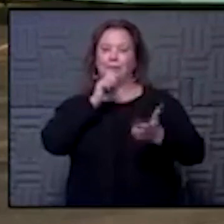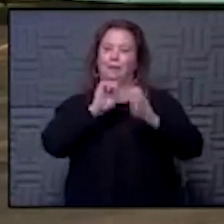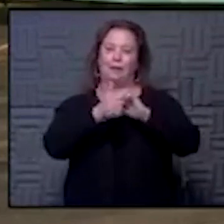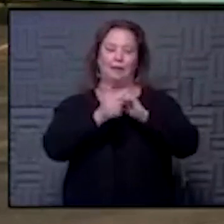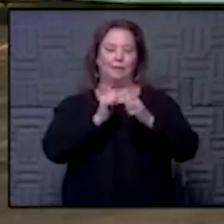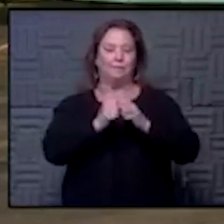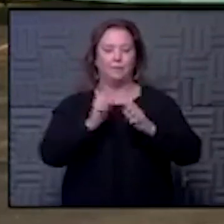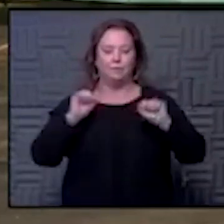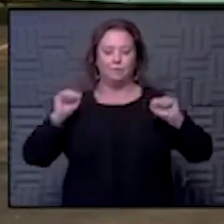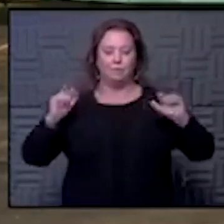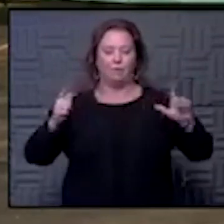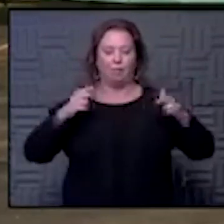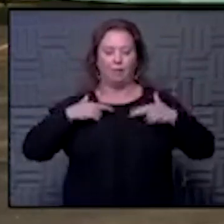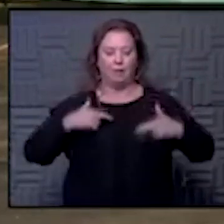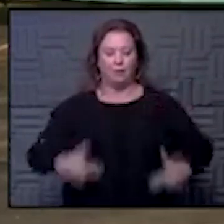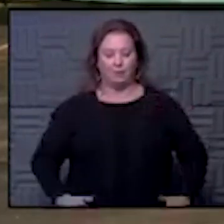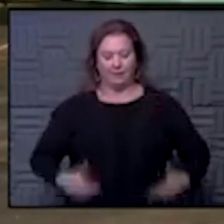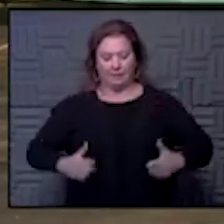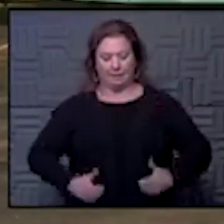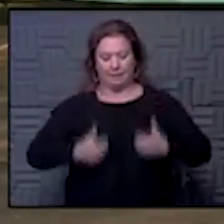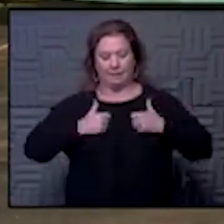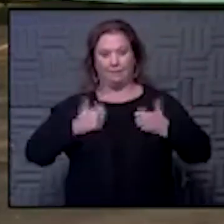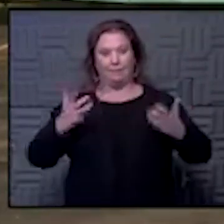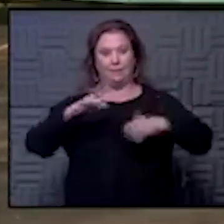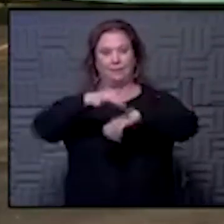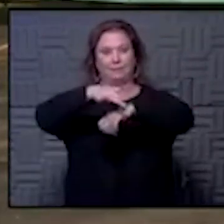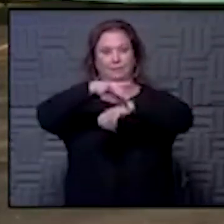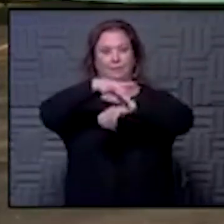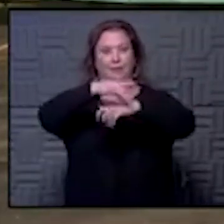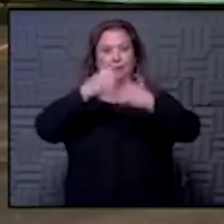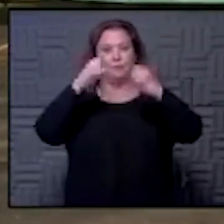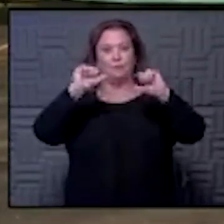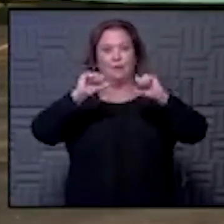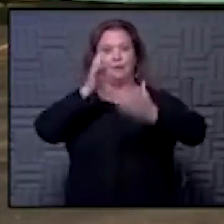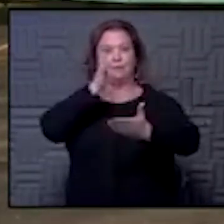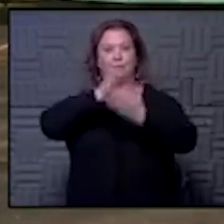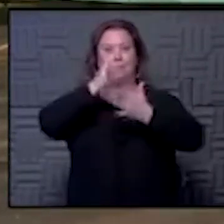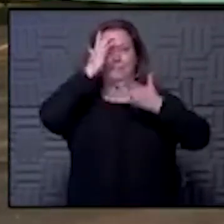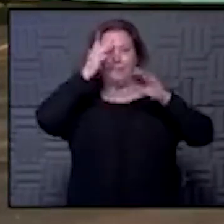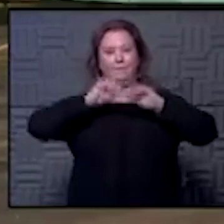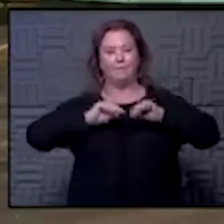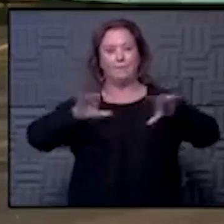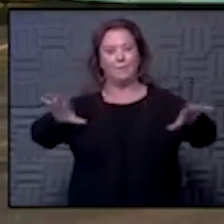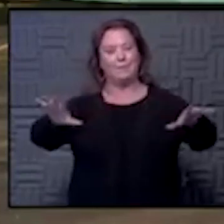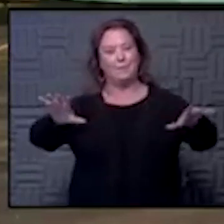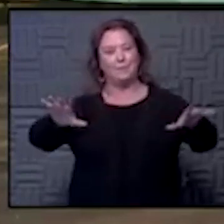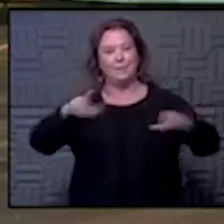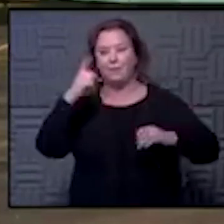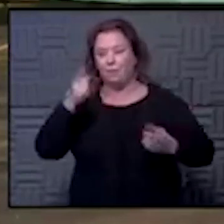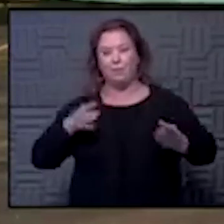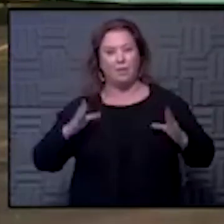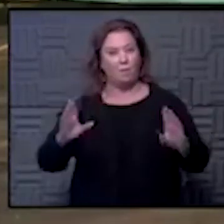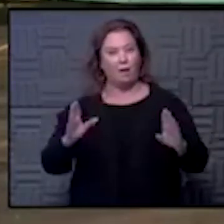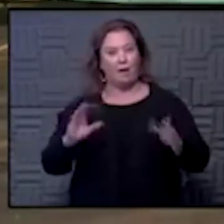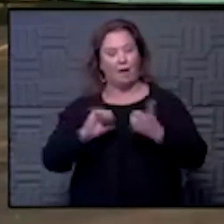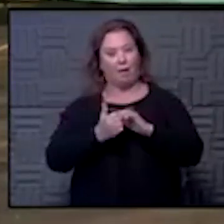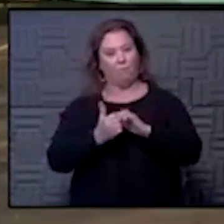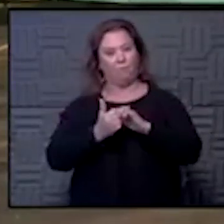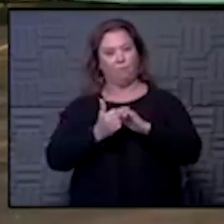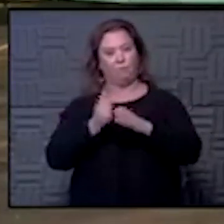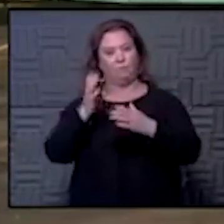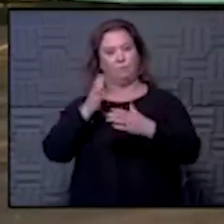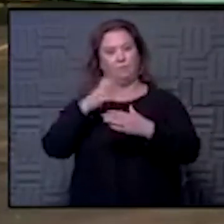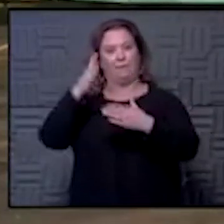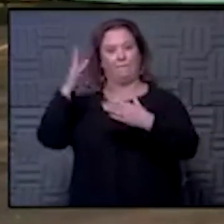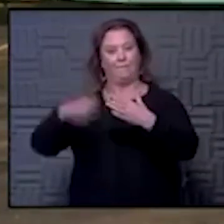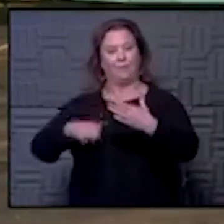competition. We're all humans living in this planet trying to curb this virus. The only way we're going to be able to do that is if we complete the